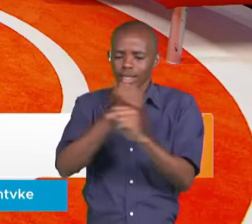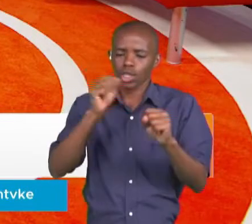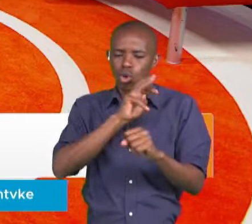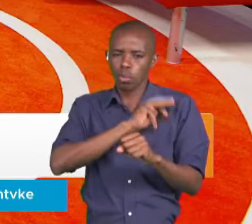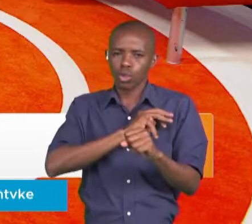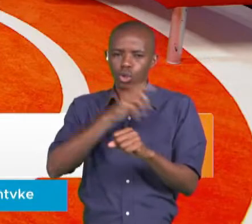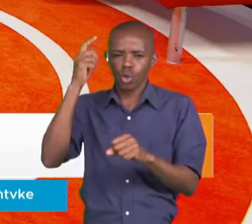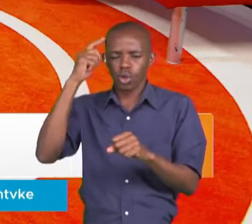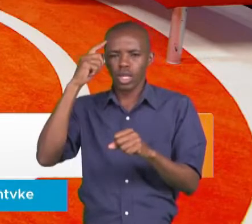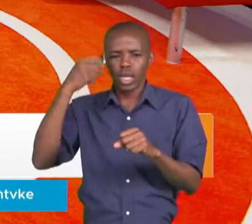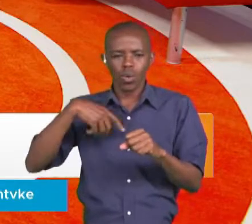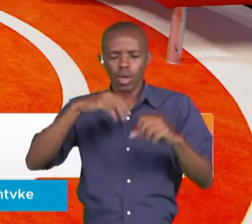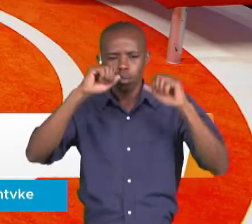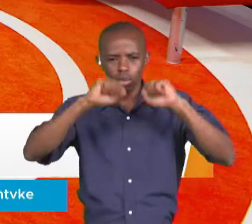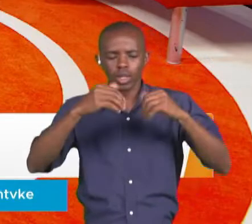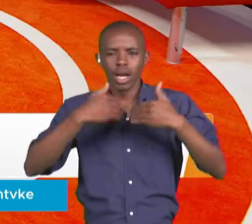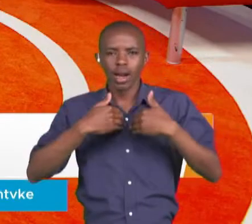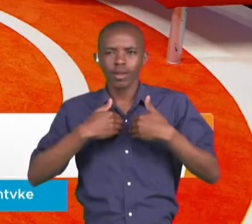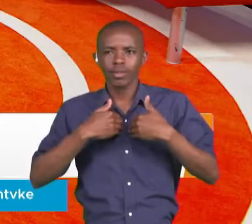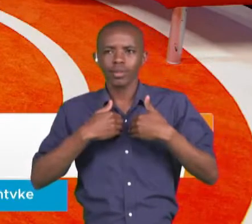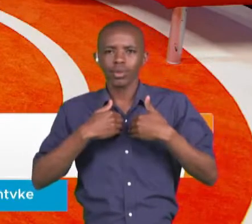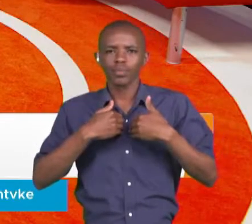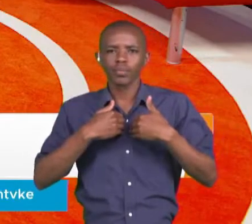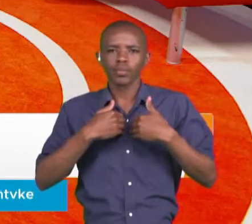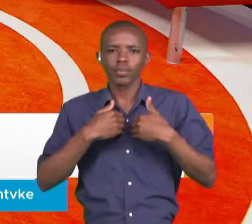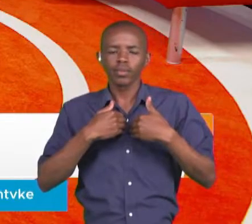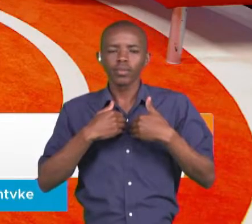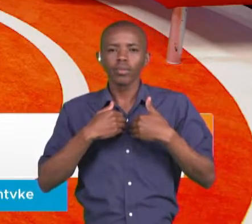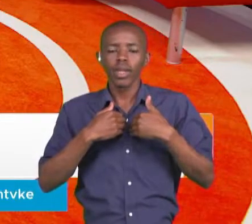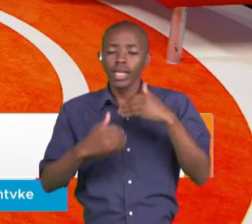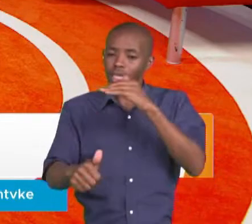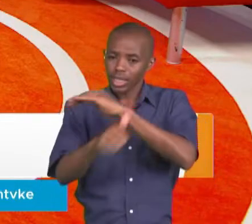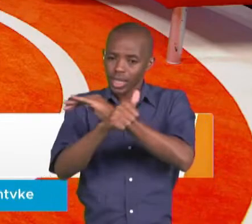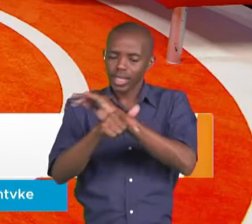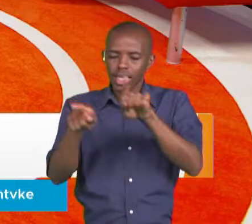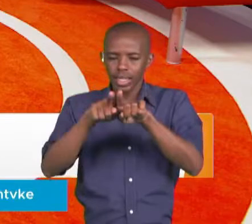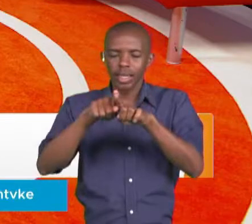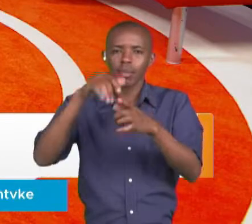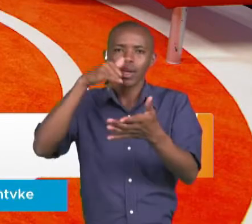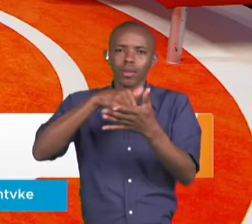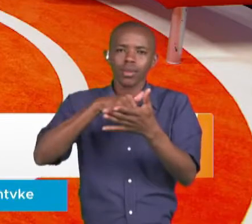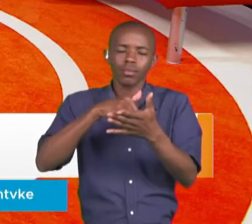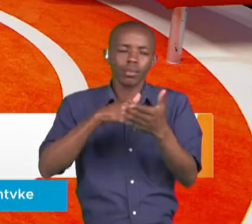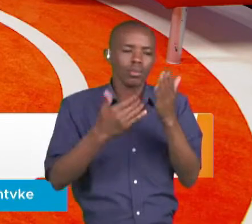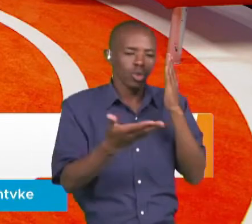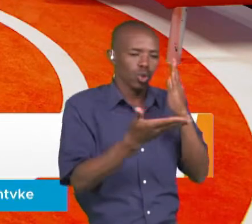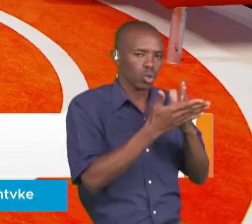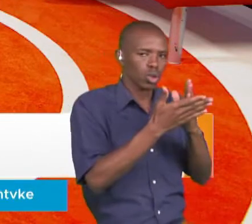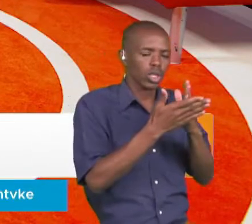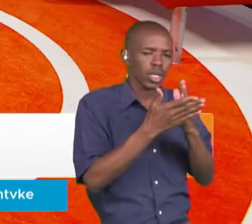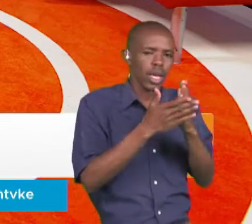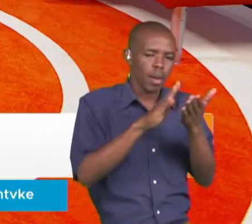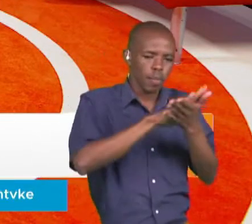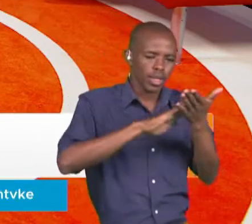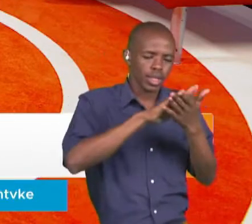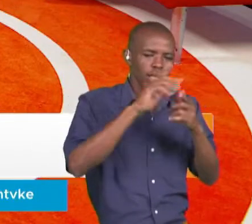the capacity and the pedigree to go all the way? Because now, risks are also involved. The truth of the matter is that based on the training that I'm